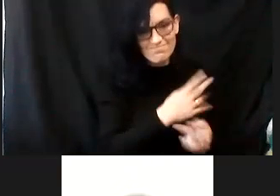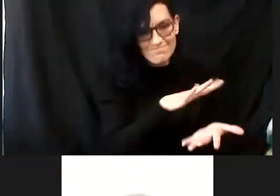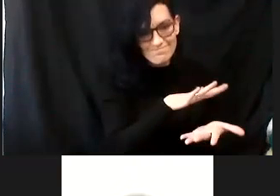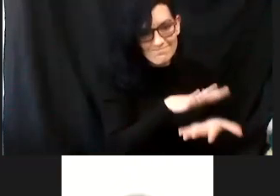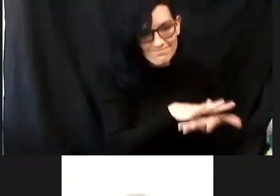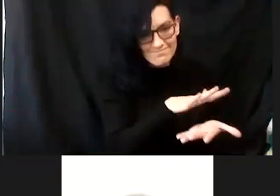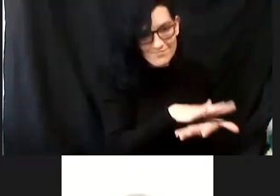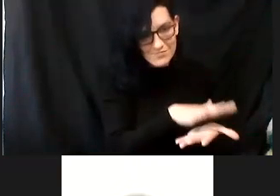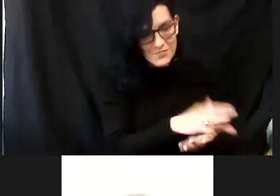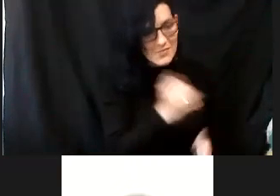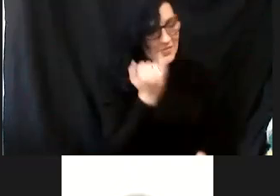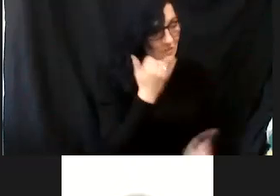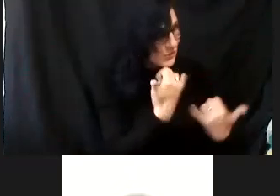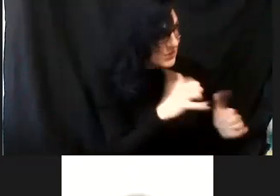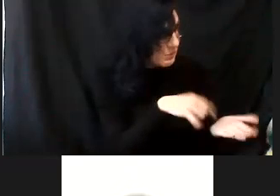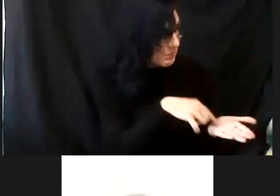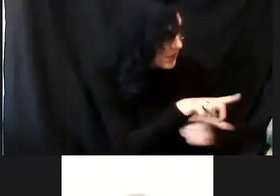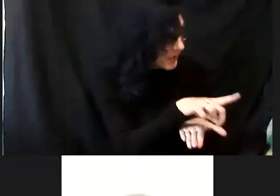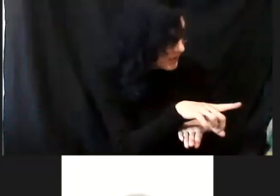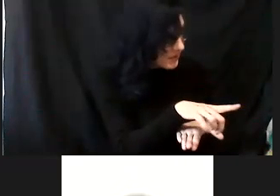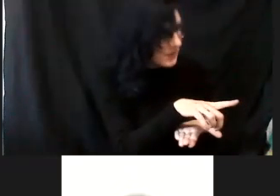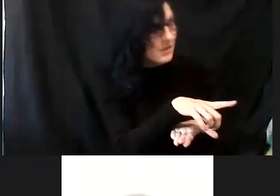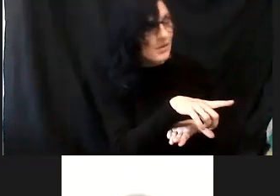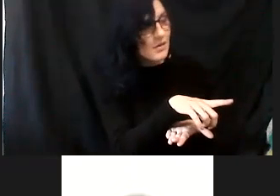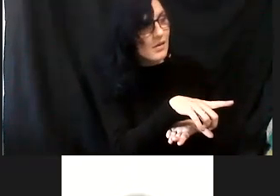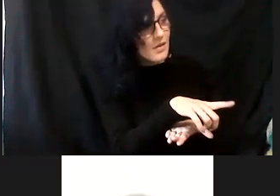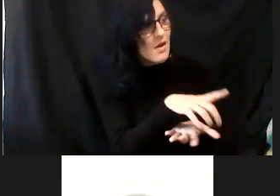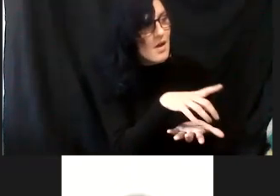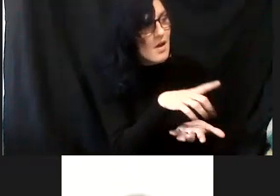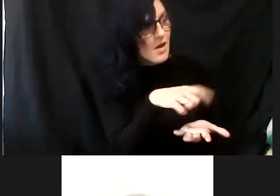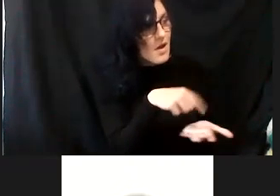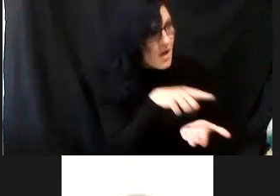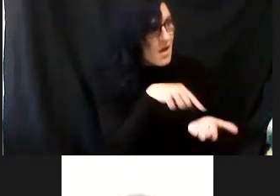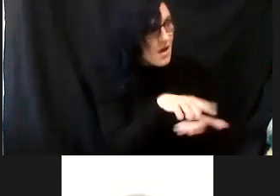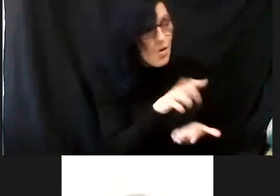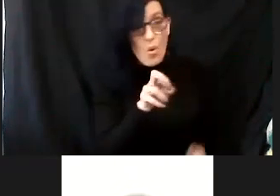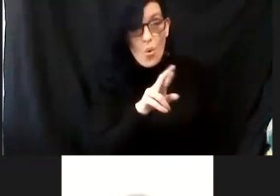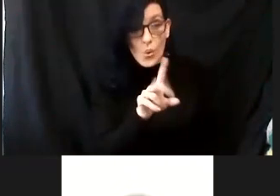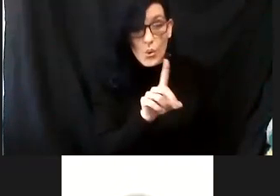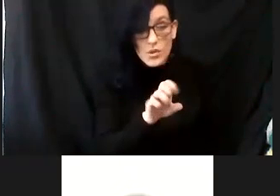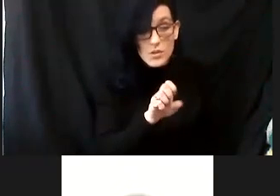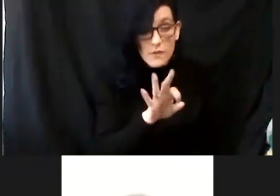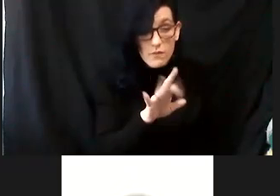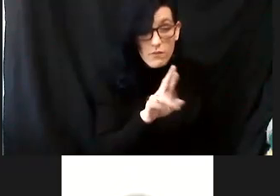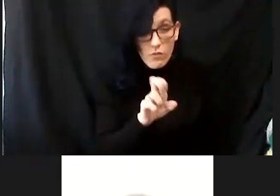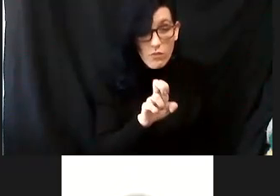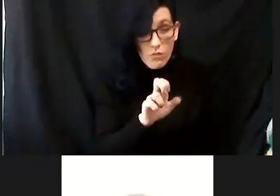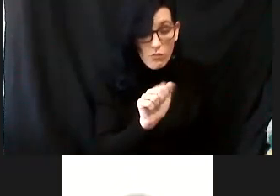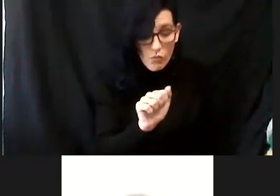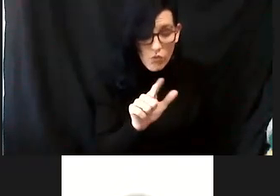default, I would encourage you to call us to see if there might be, a way out of